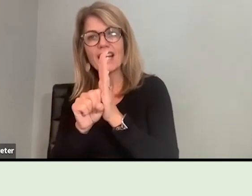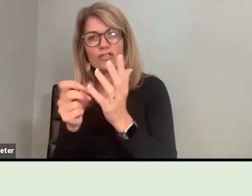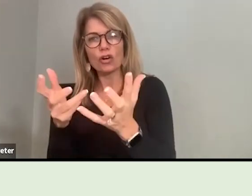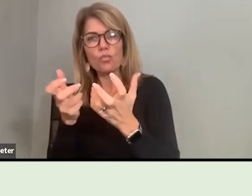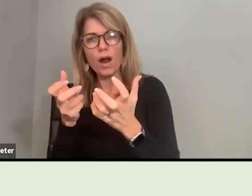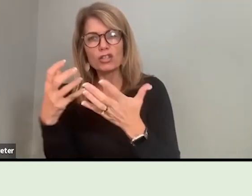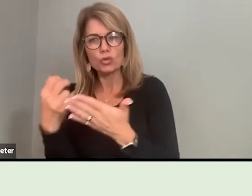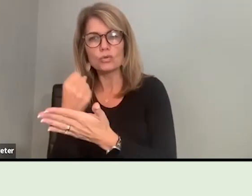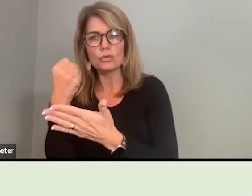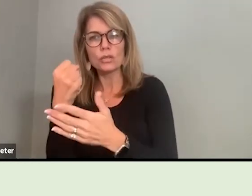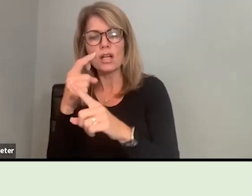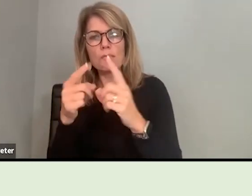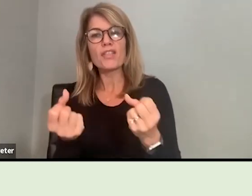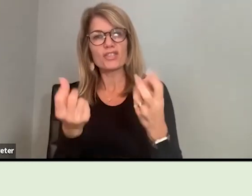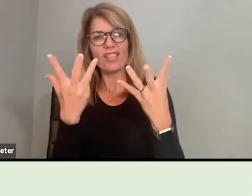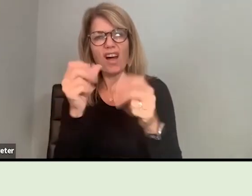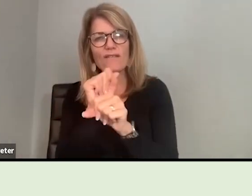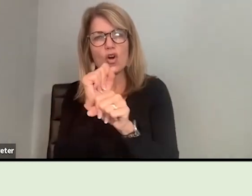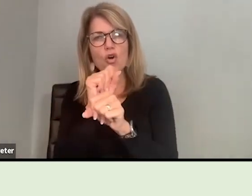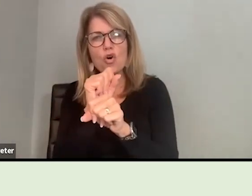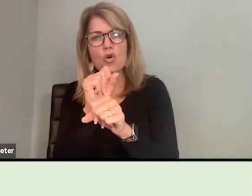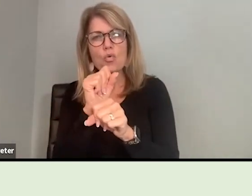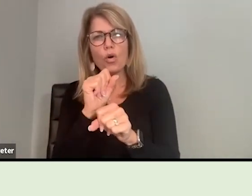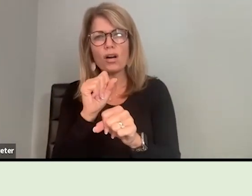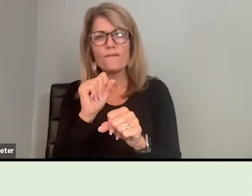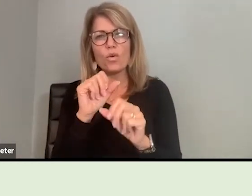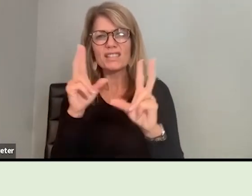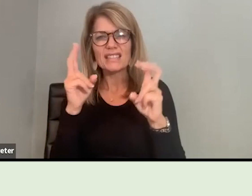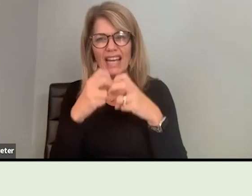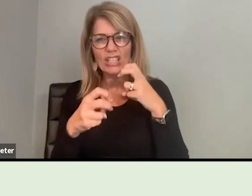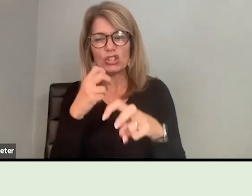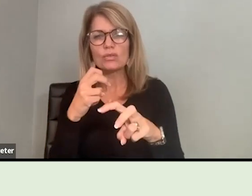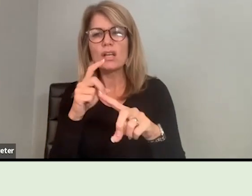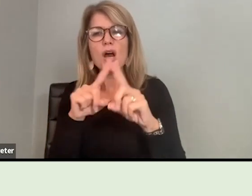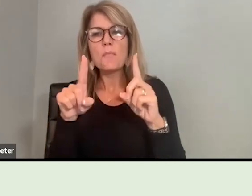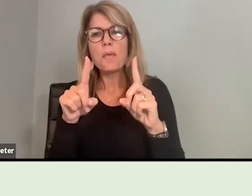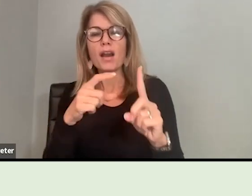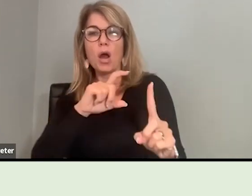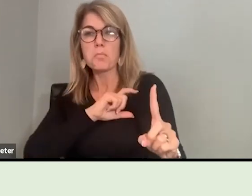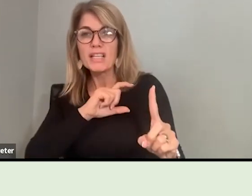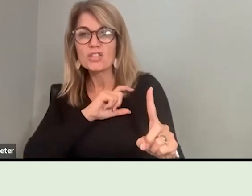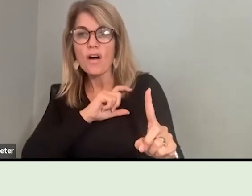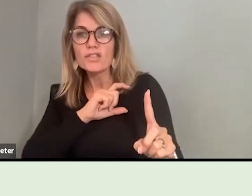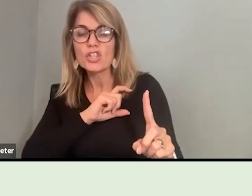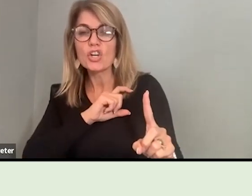a lot of it has workforce issues that are very clearly outlined, that police officers and so forth do have problems